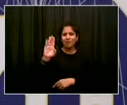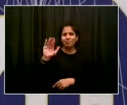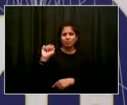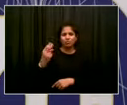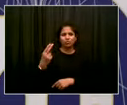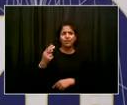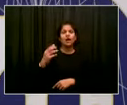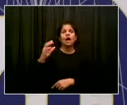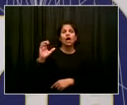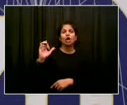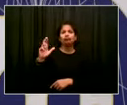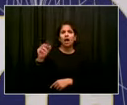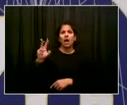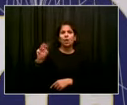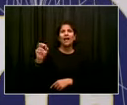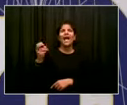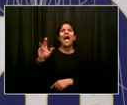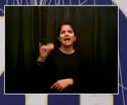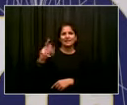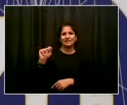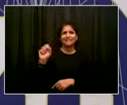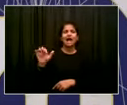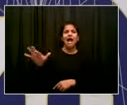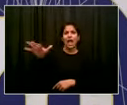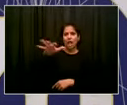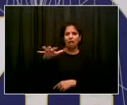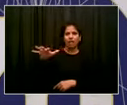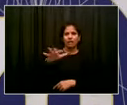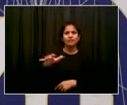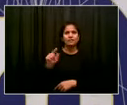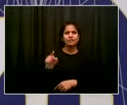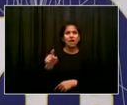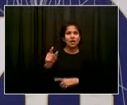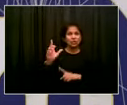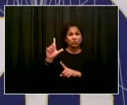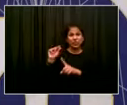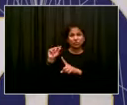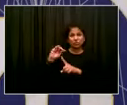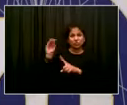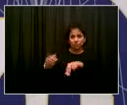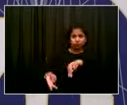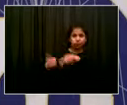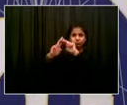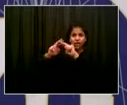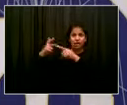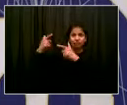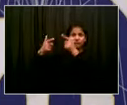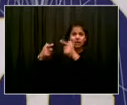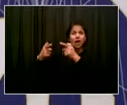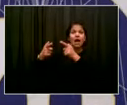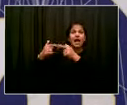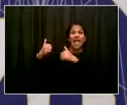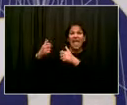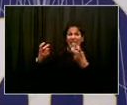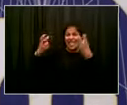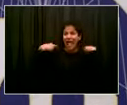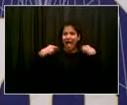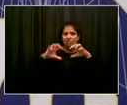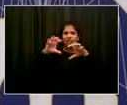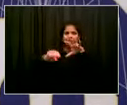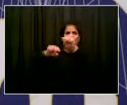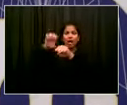But and all the other cases parallel this trend, if you will. We measure our success by 56 days after